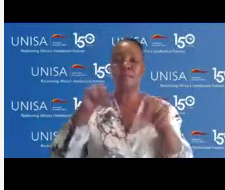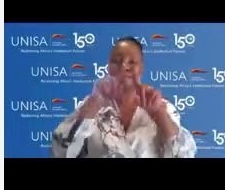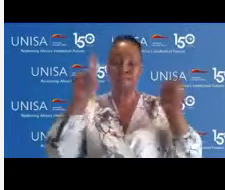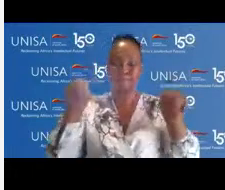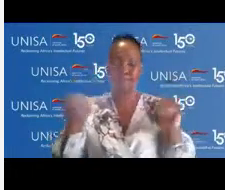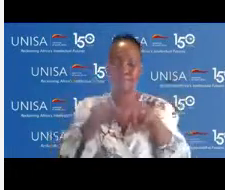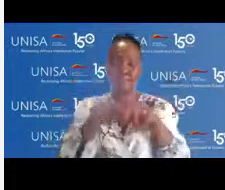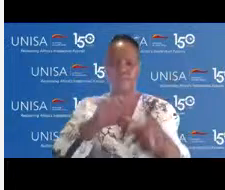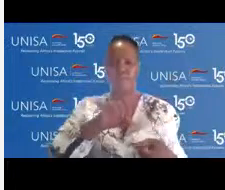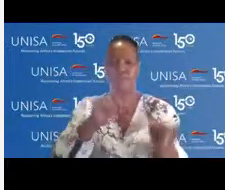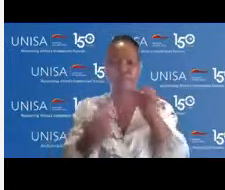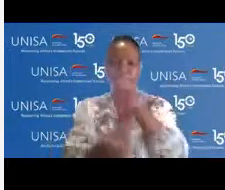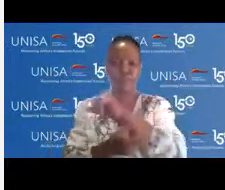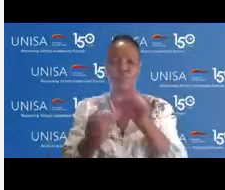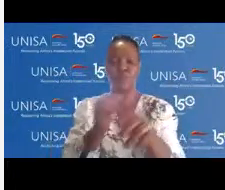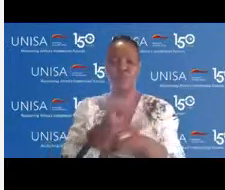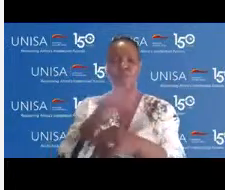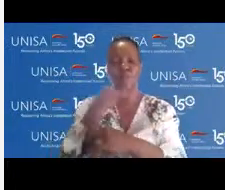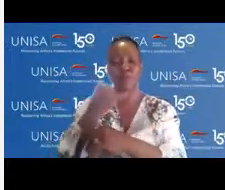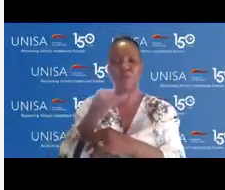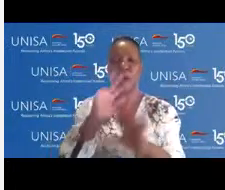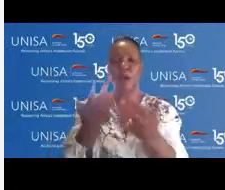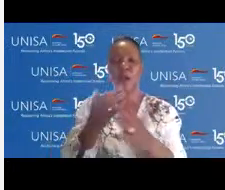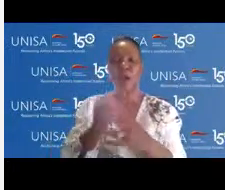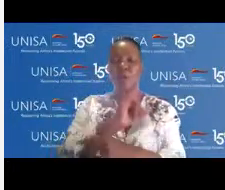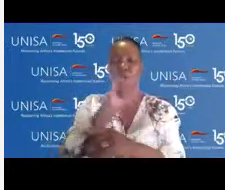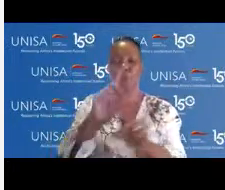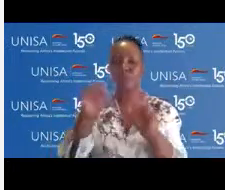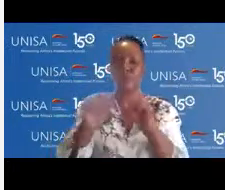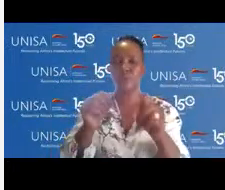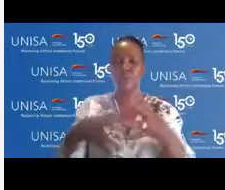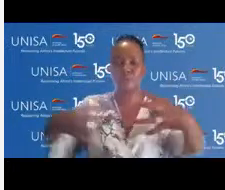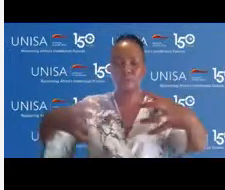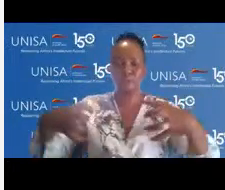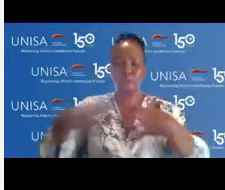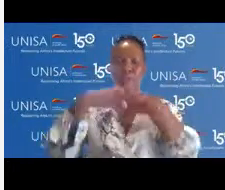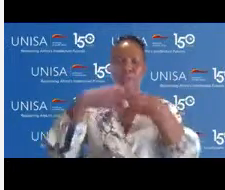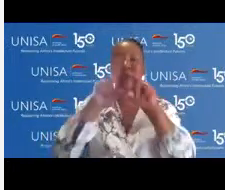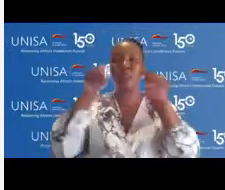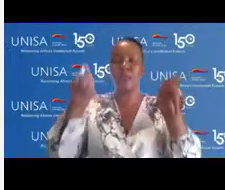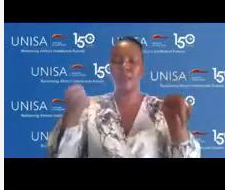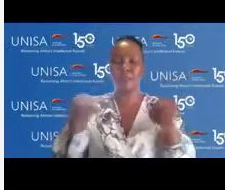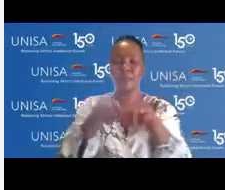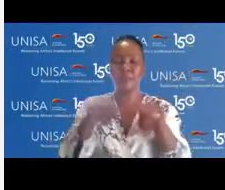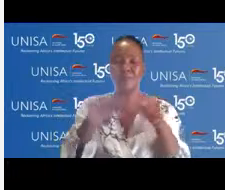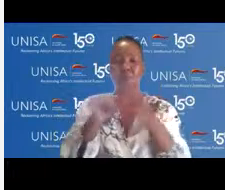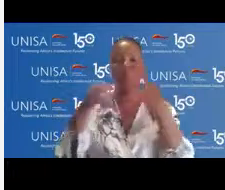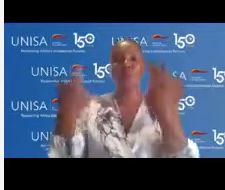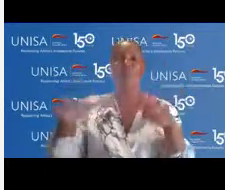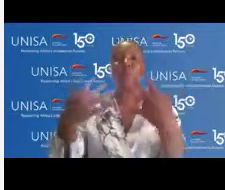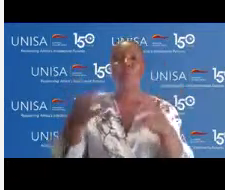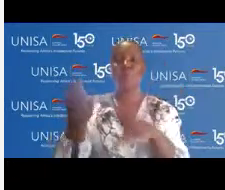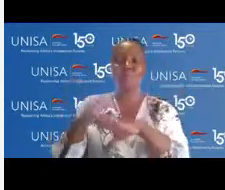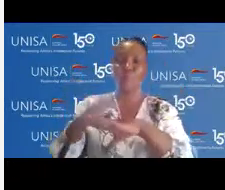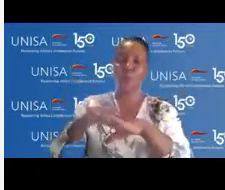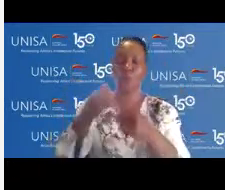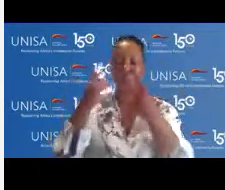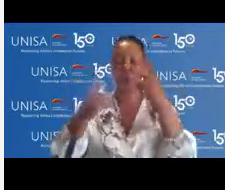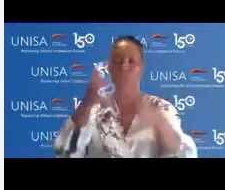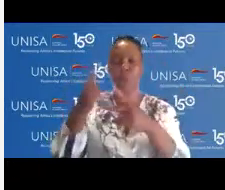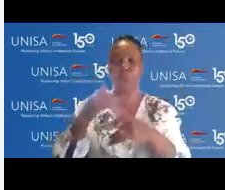question actually fit on your screen? And that's kind of important, because the more you can see the question, the easier it is for